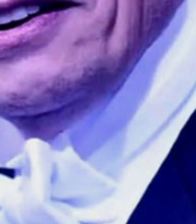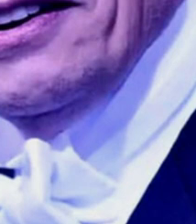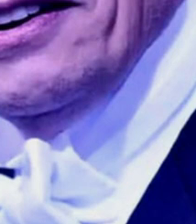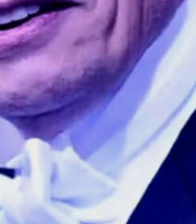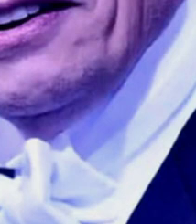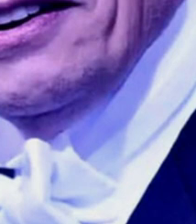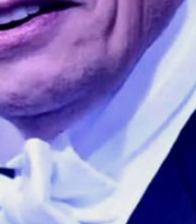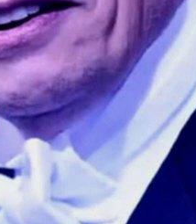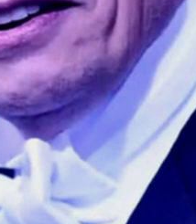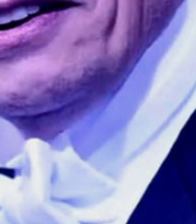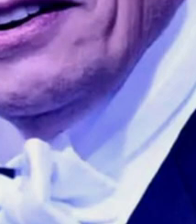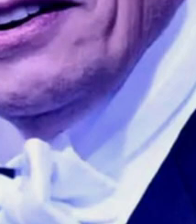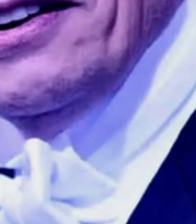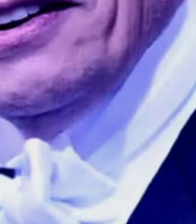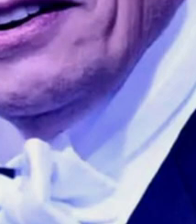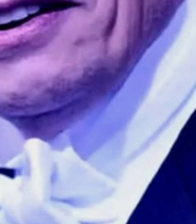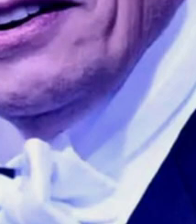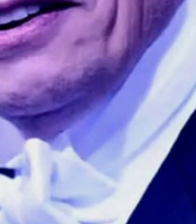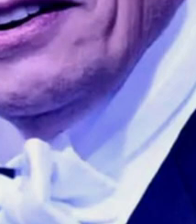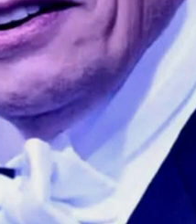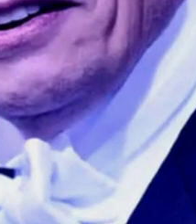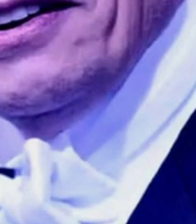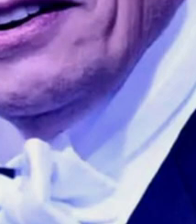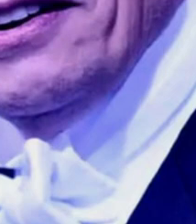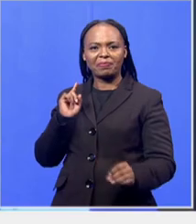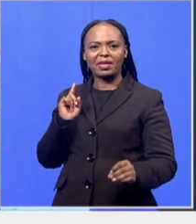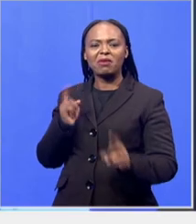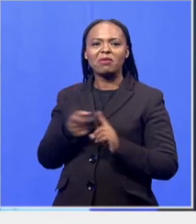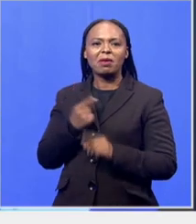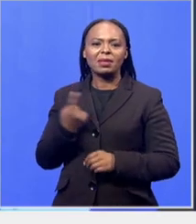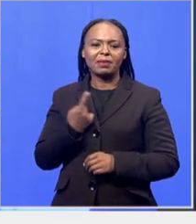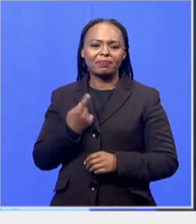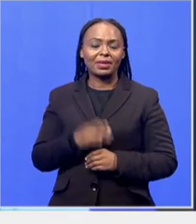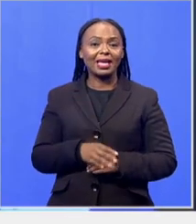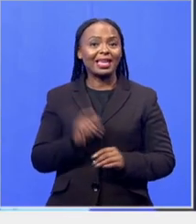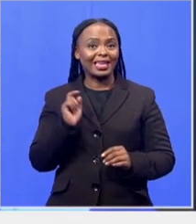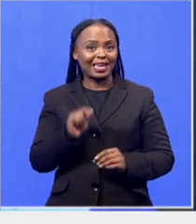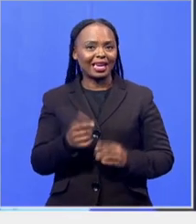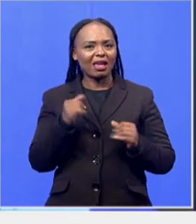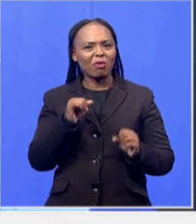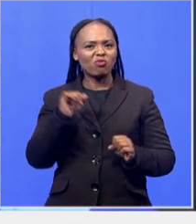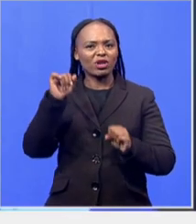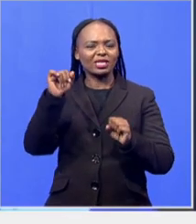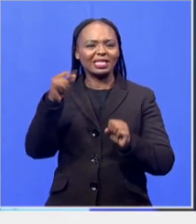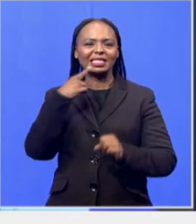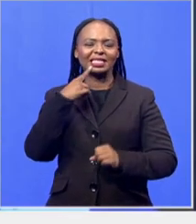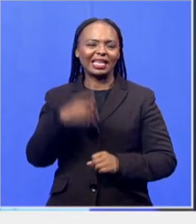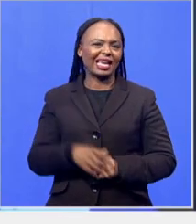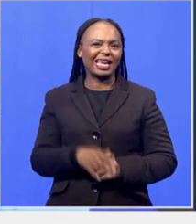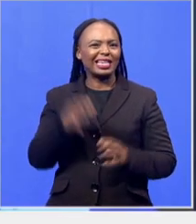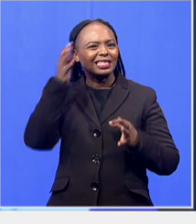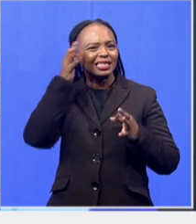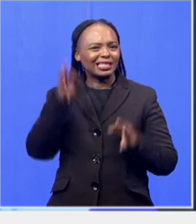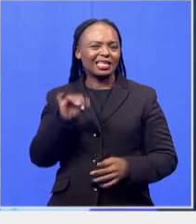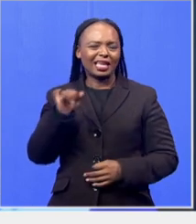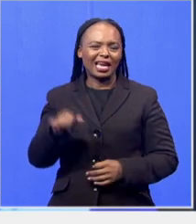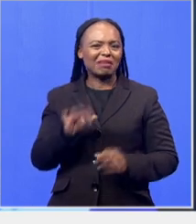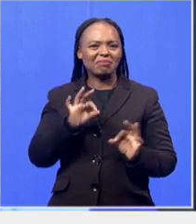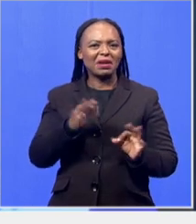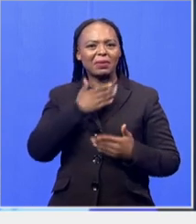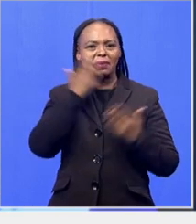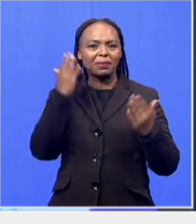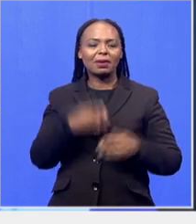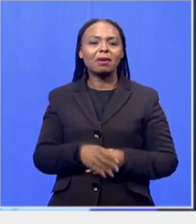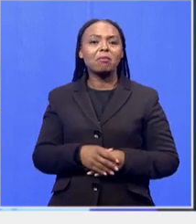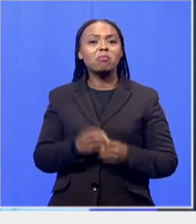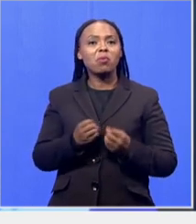saying they're distancing themselves from him. And as we and of course, others even went on protesting in regards to this decision. And later on, then he managed to get his people